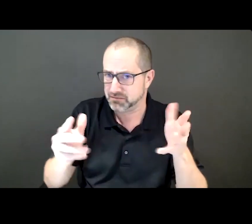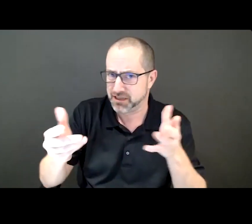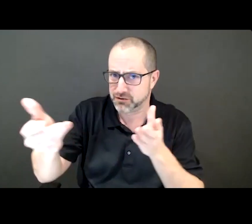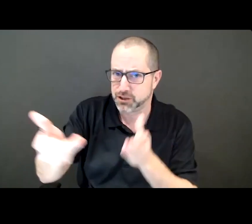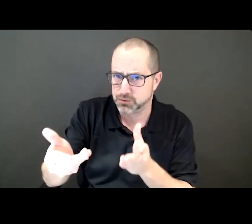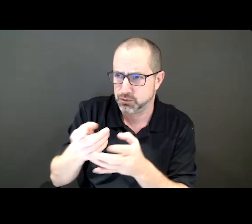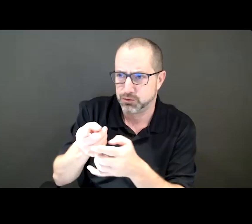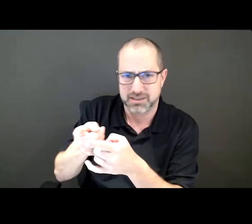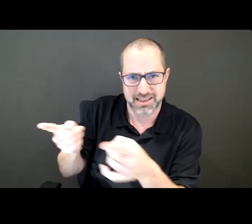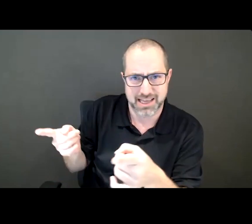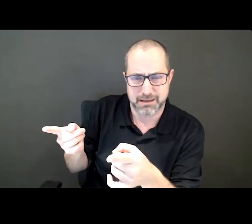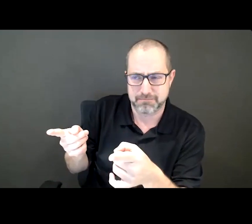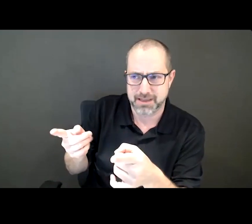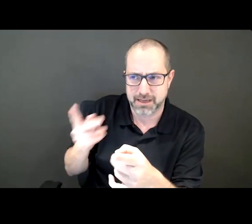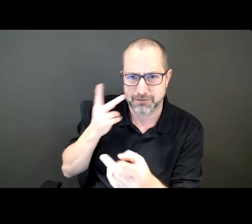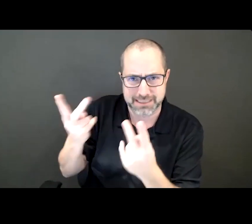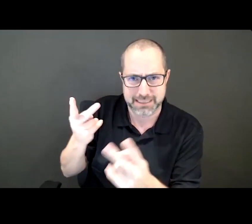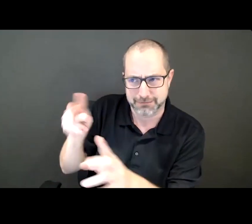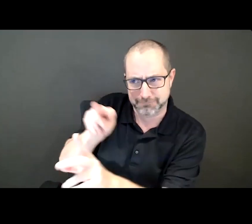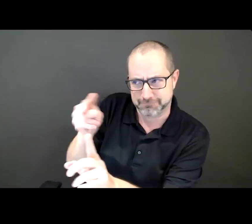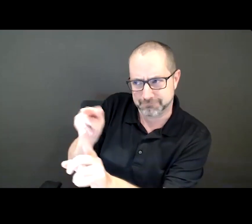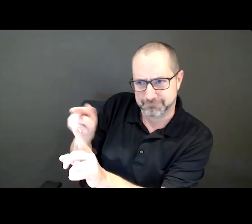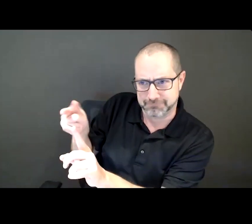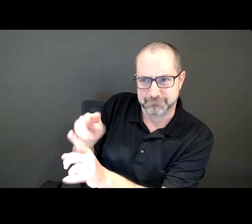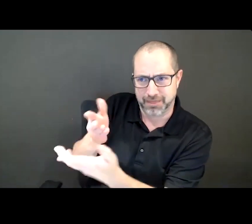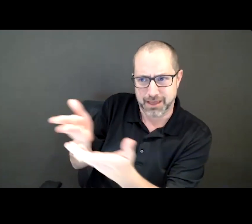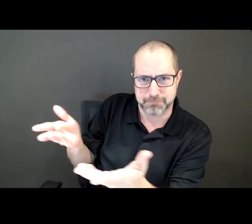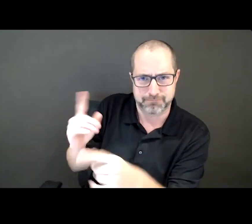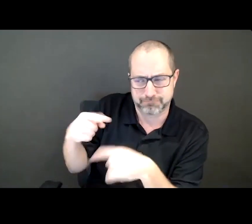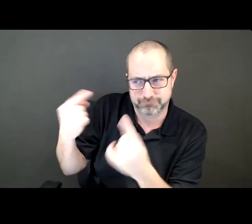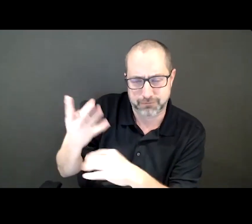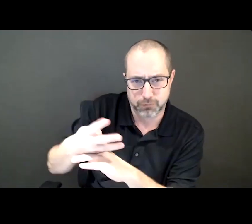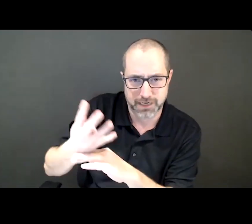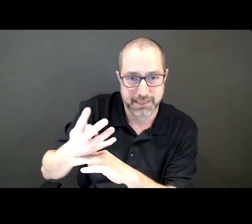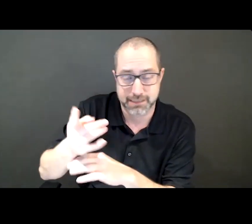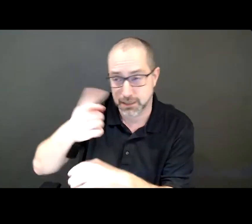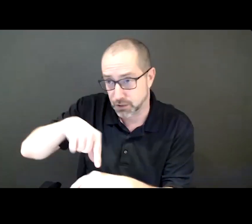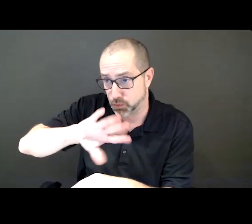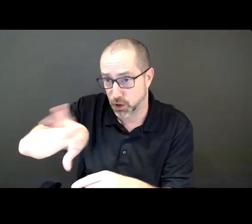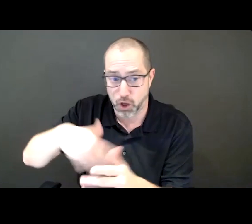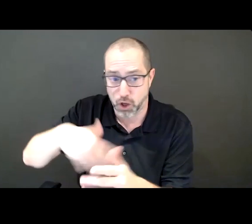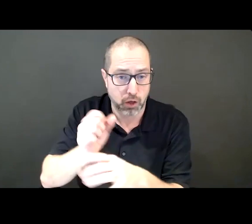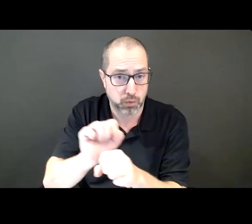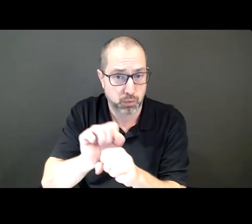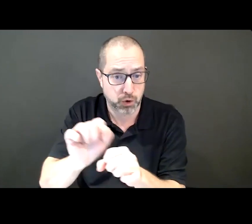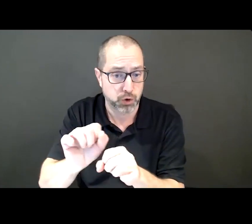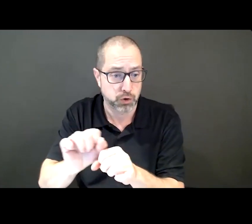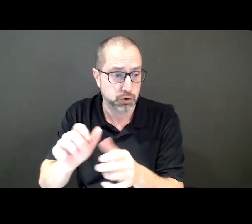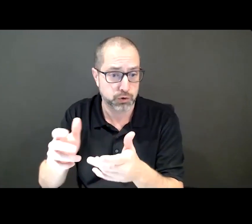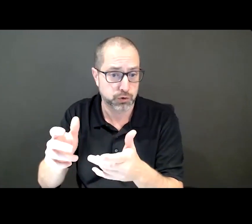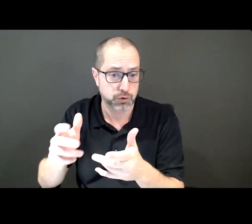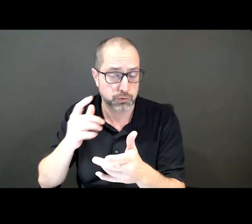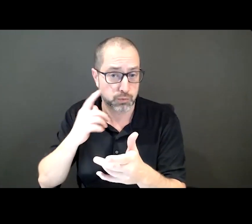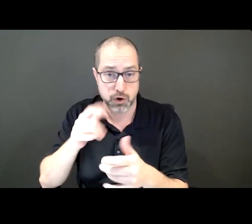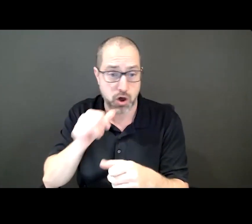them over the last 4 days. We work regularly. I mean, none of us are employed in this initiative. We're all here